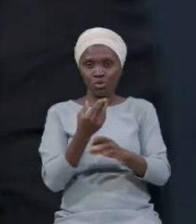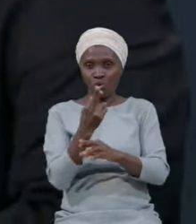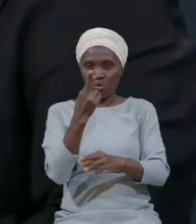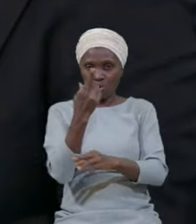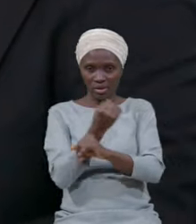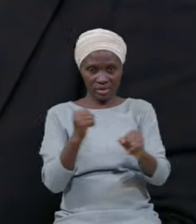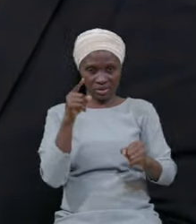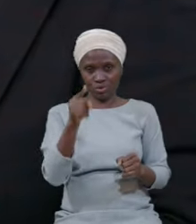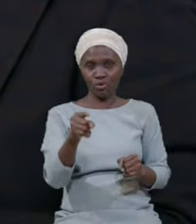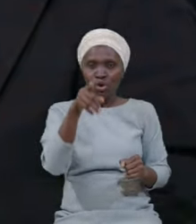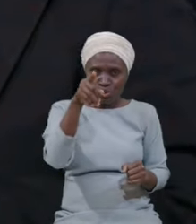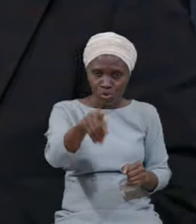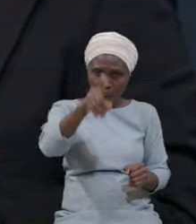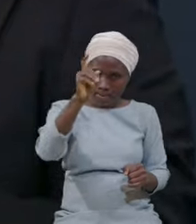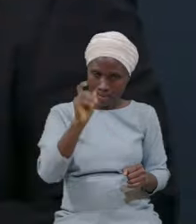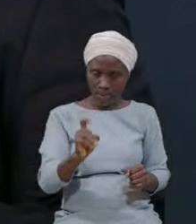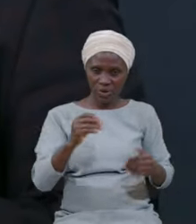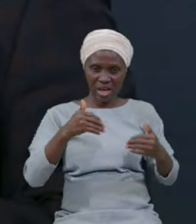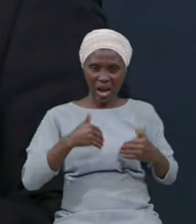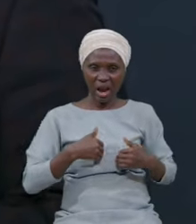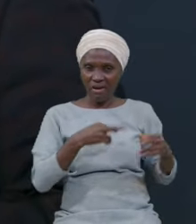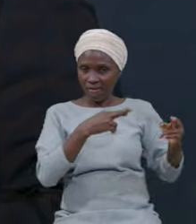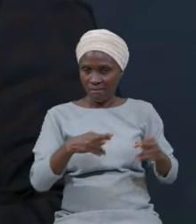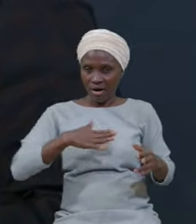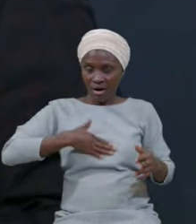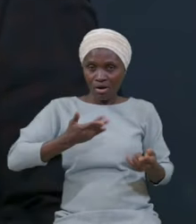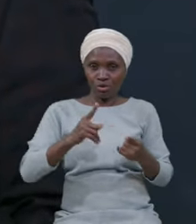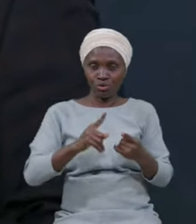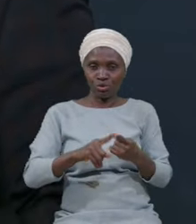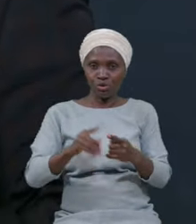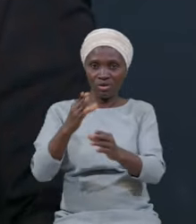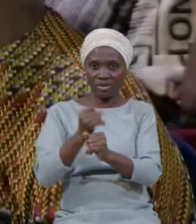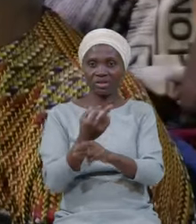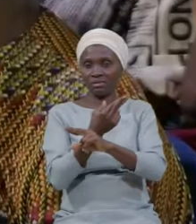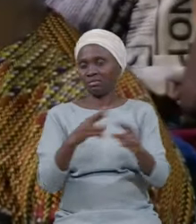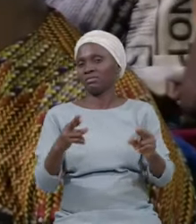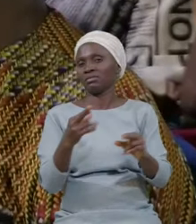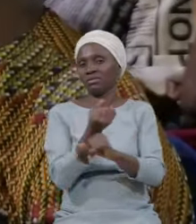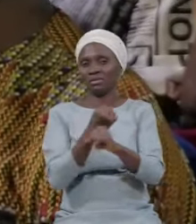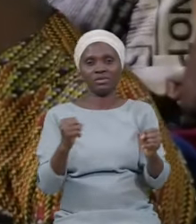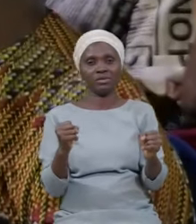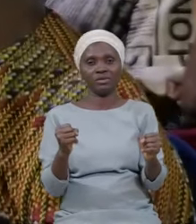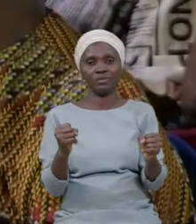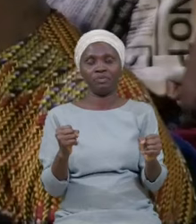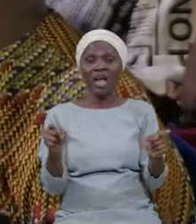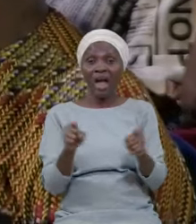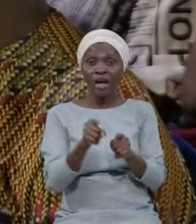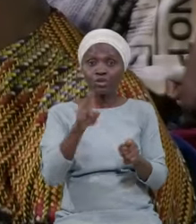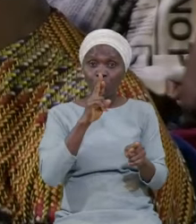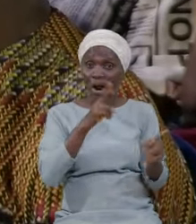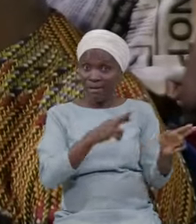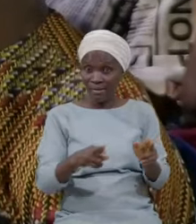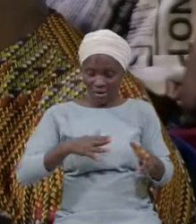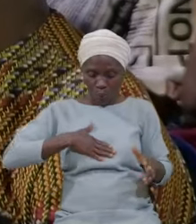he will redeem you. And tonight, as you are willing, he will redeem you. Yeah. It will save your life. All